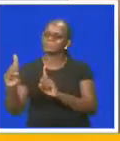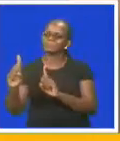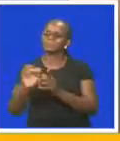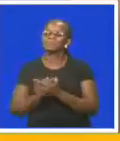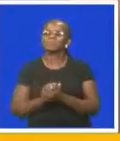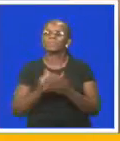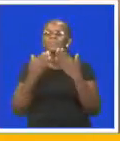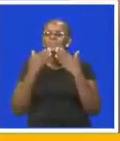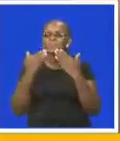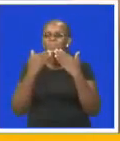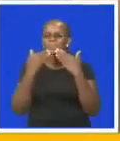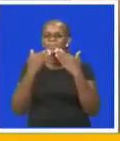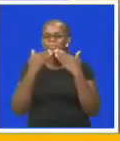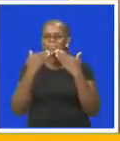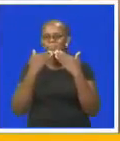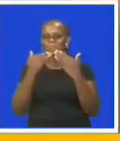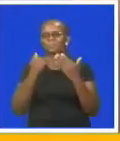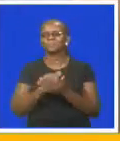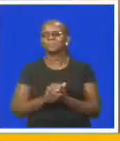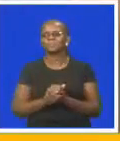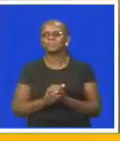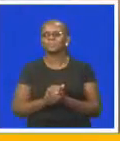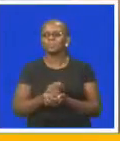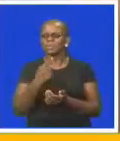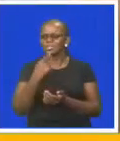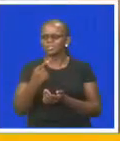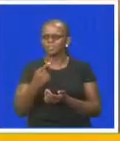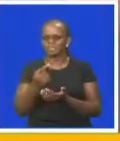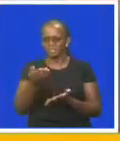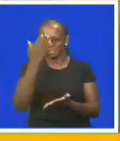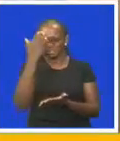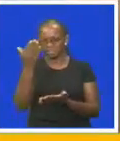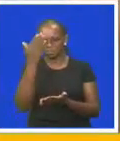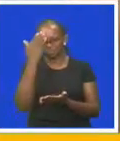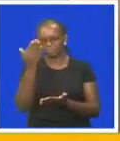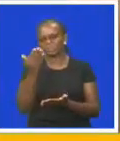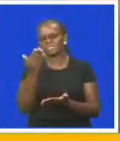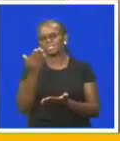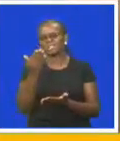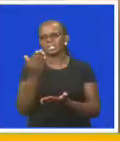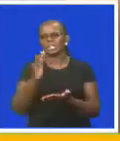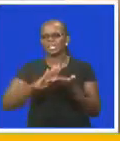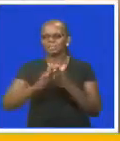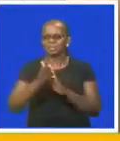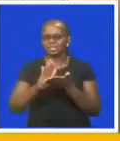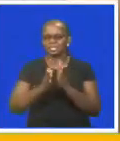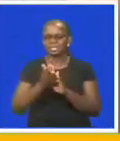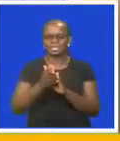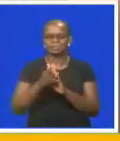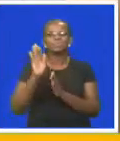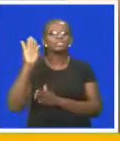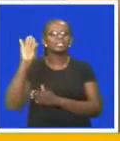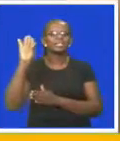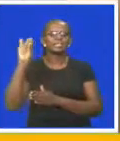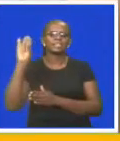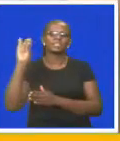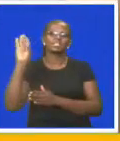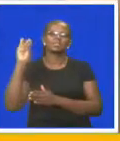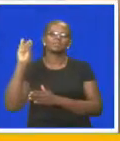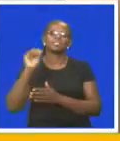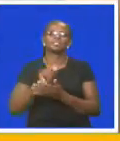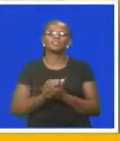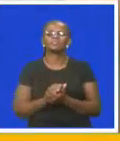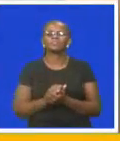very well. Thank you very much. Like I had said, we're doing a review on shapes, numbers, and animals. What are you expecting your Grade Zeros to have learned by the end of this